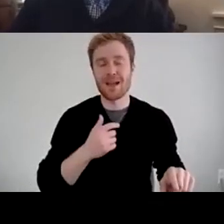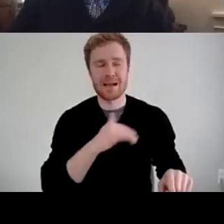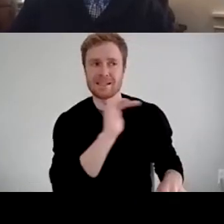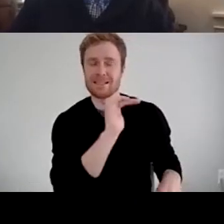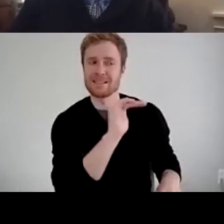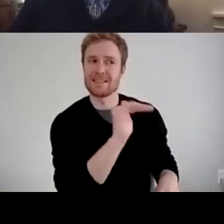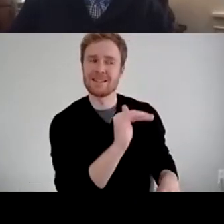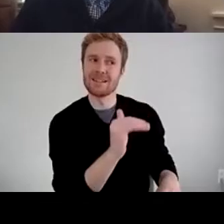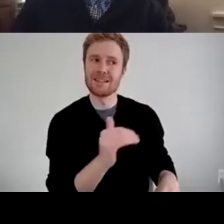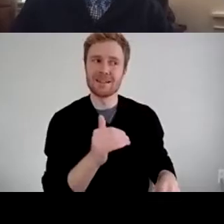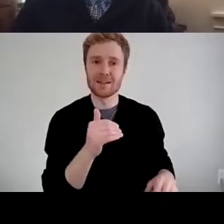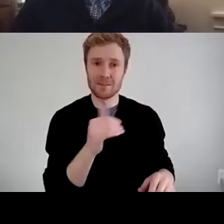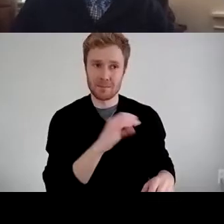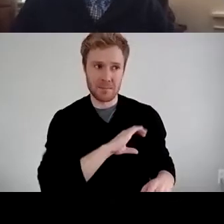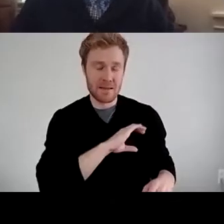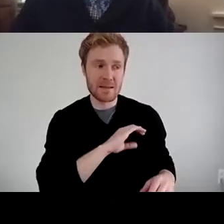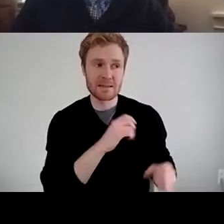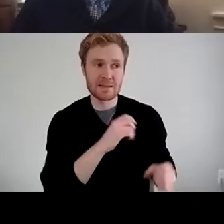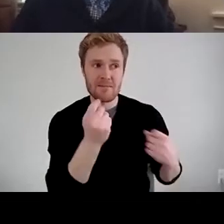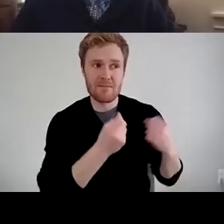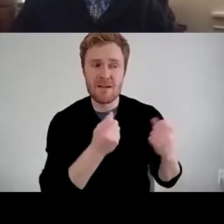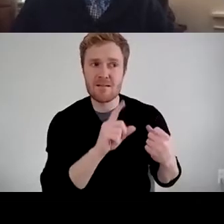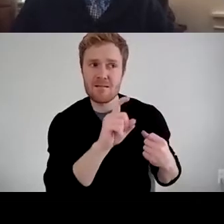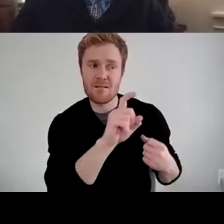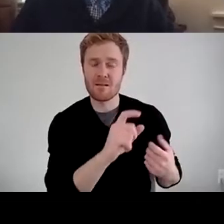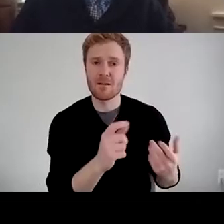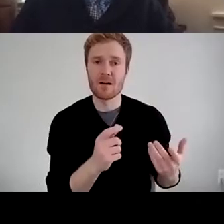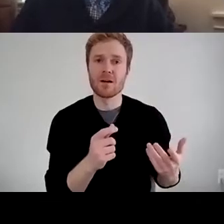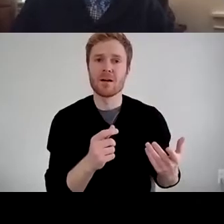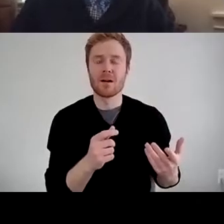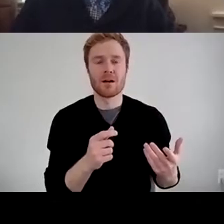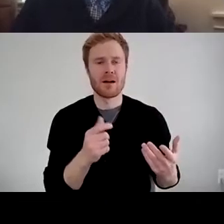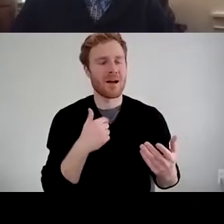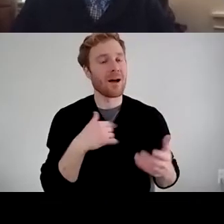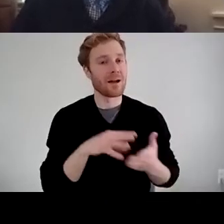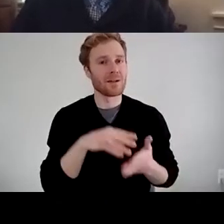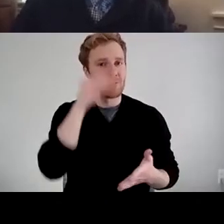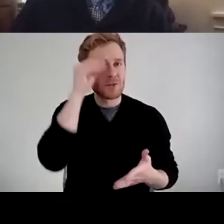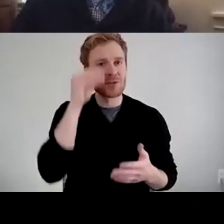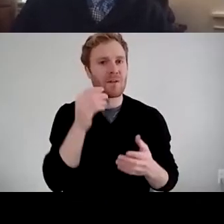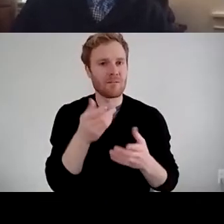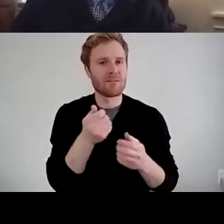the Equipment Leasing Authority, some of the members. And I want to say thank you to